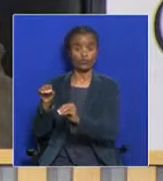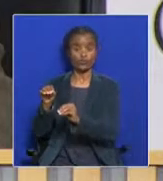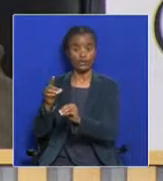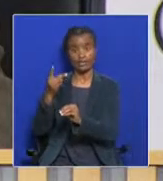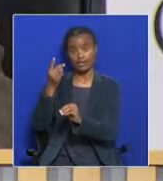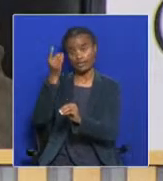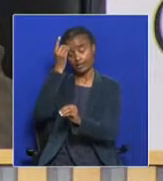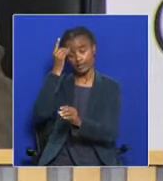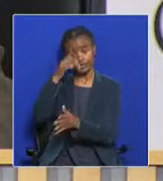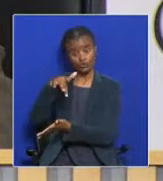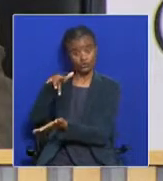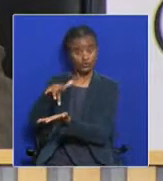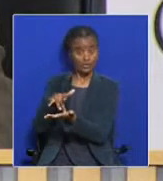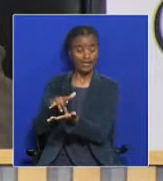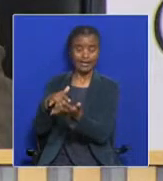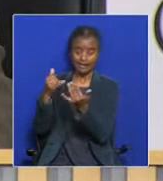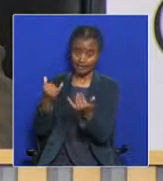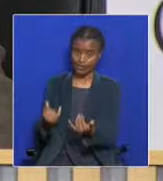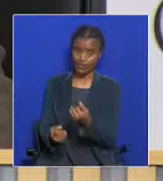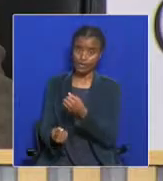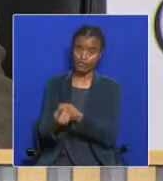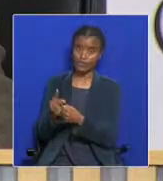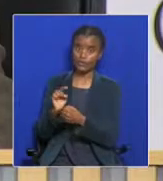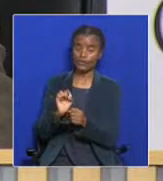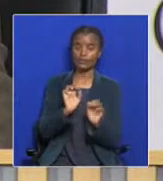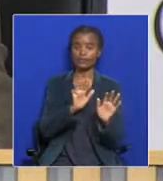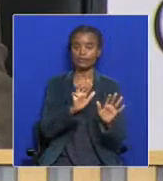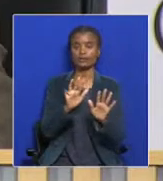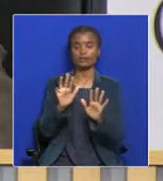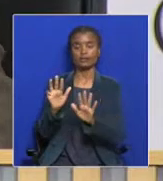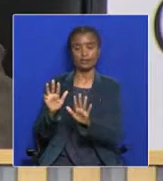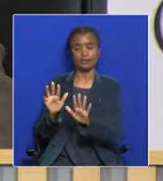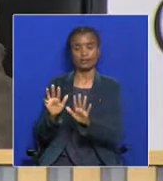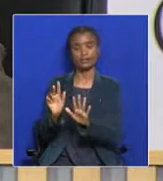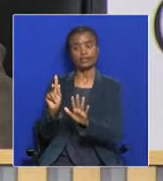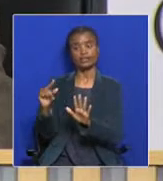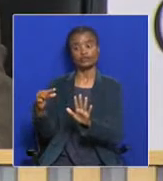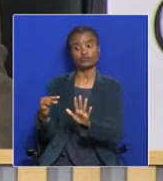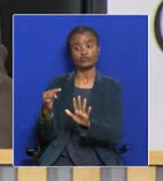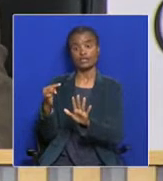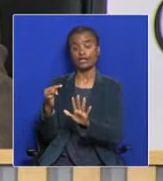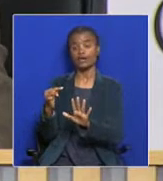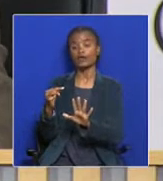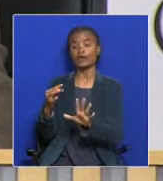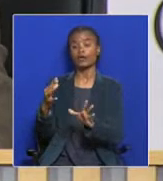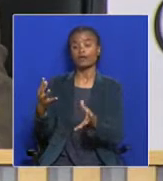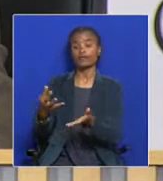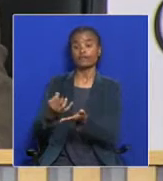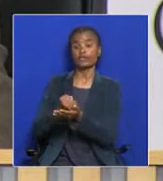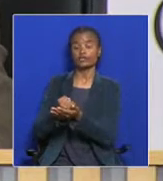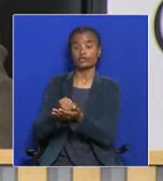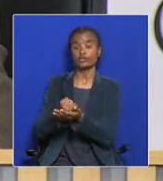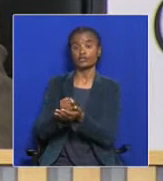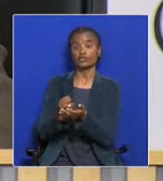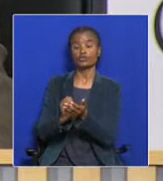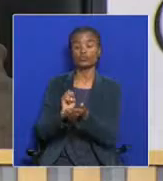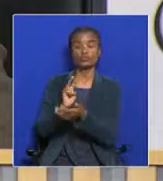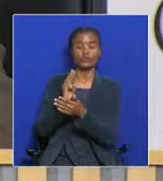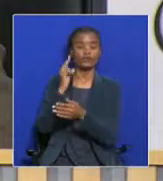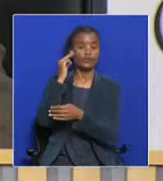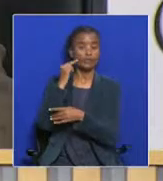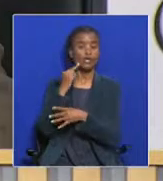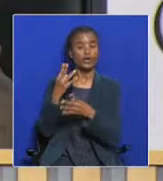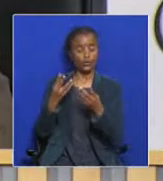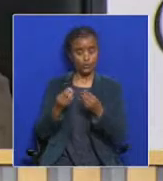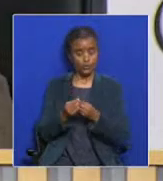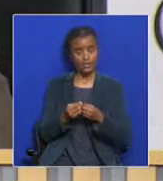this 999 was fetched on the 12th of November, together with the 547 kilograms of mandrax. And at